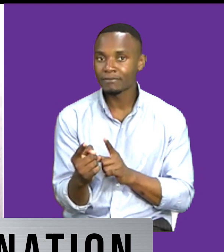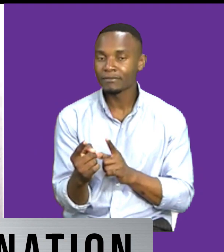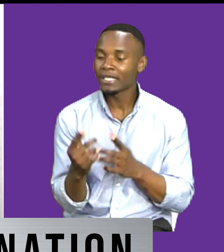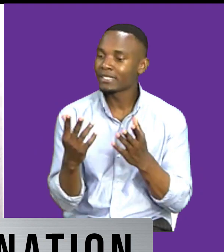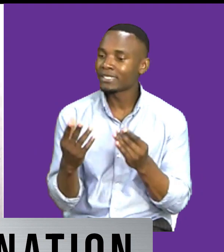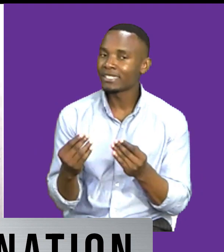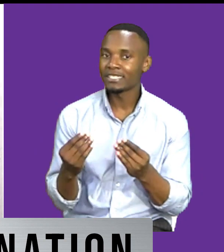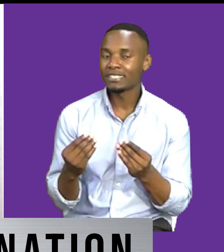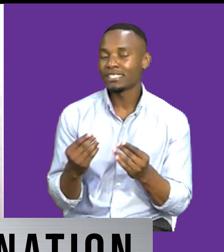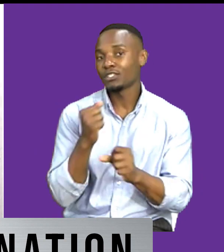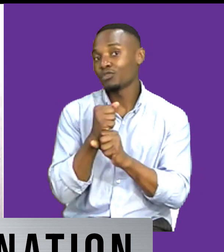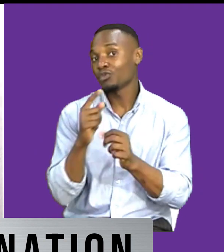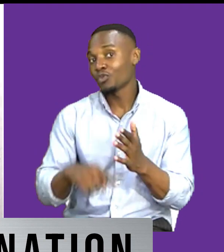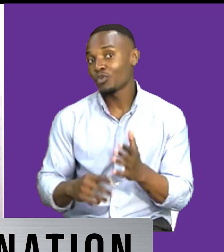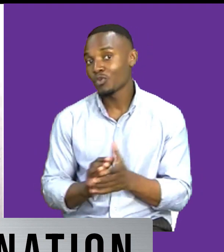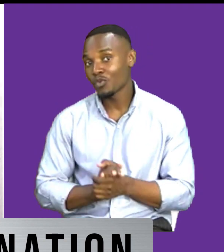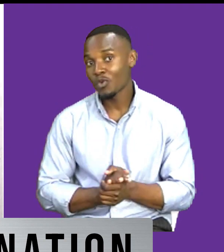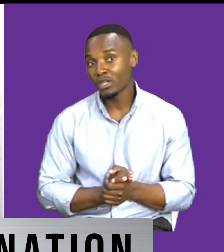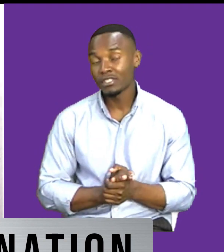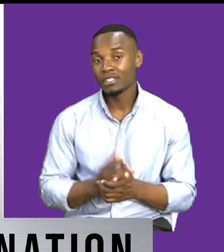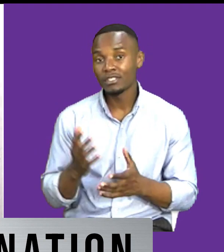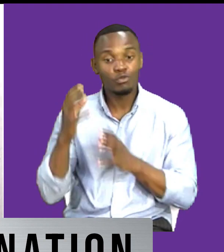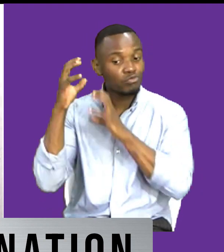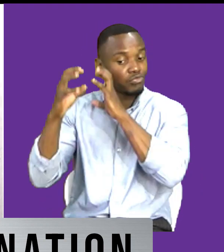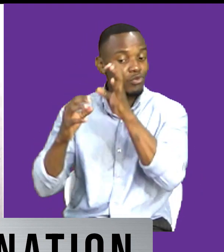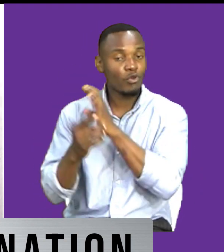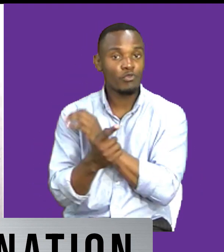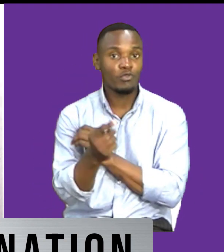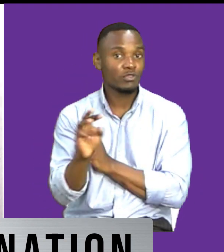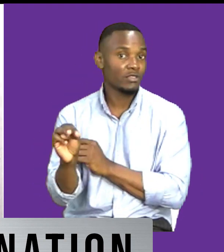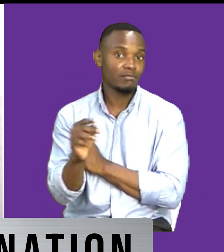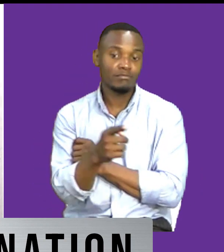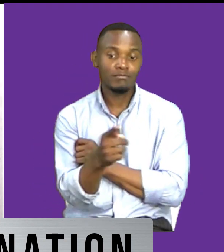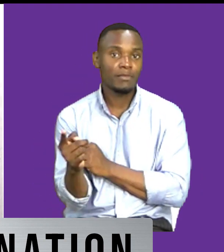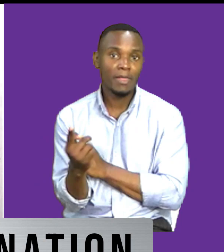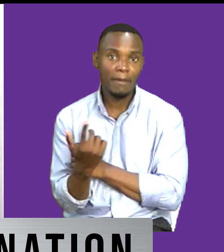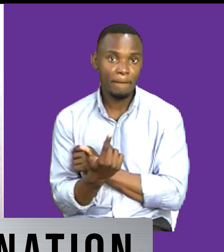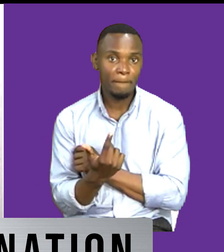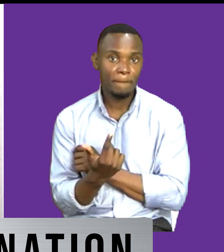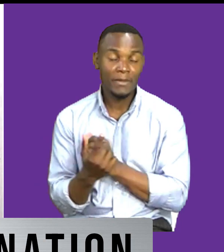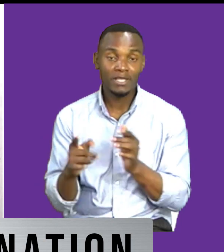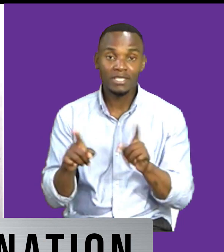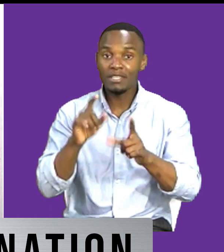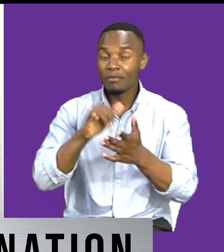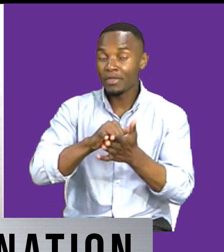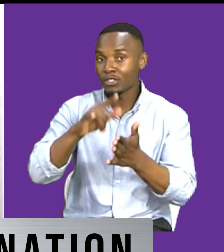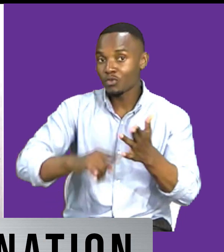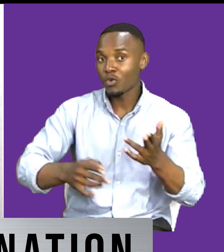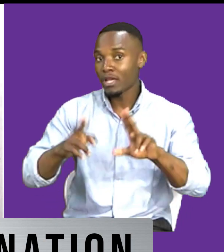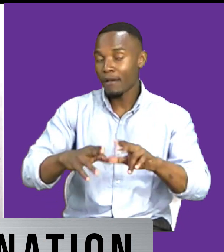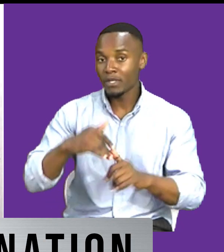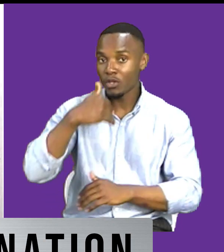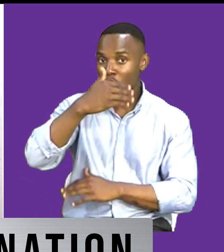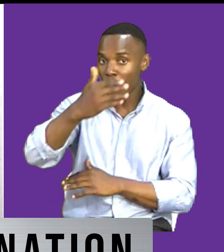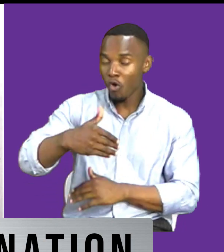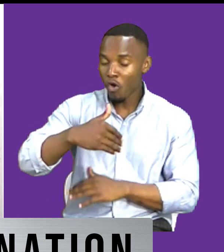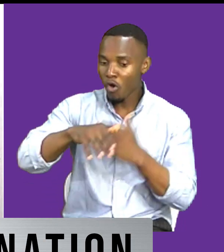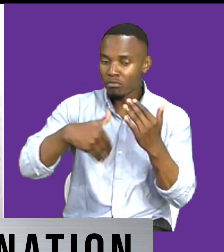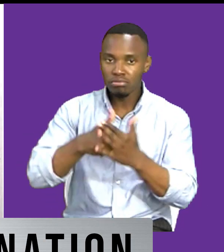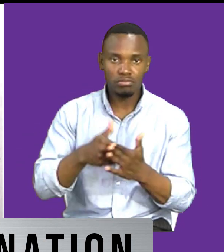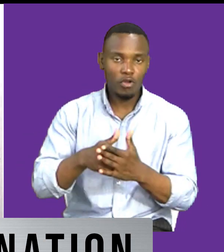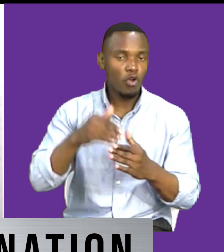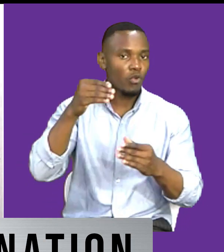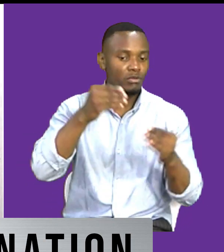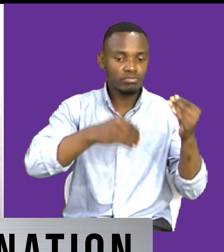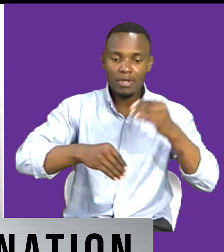should I call, quote unquote, manipulate. And that is what probably has happened, that all elections are usually almost